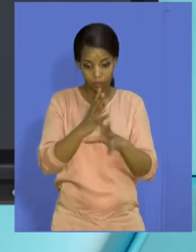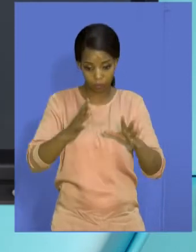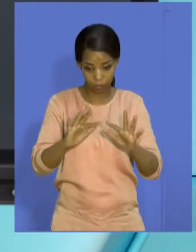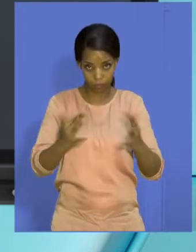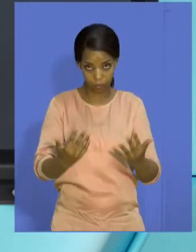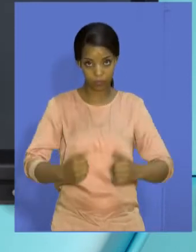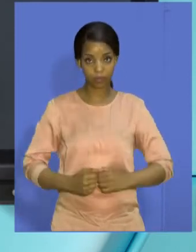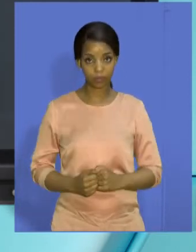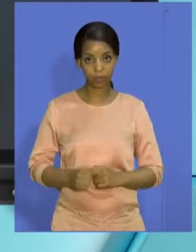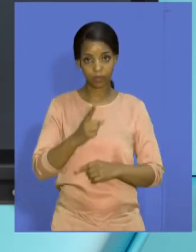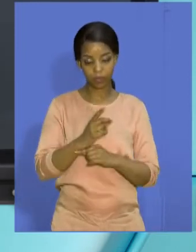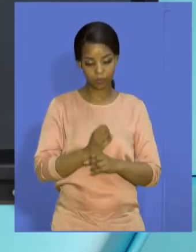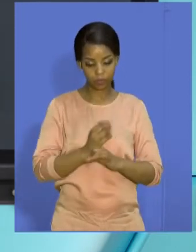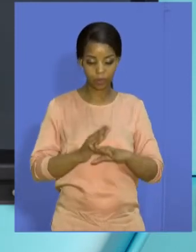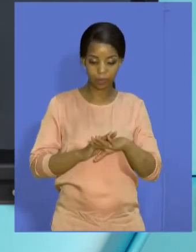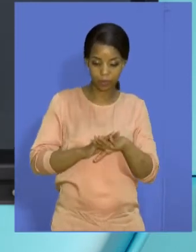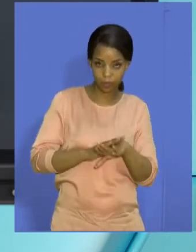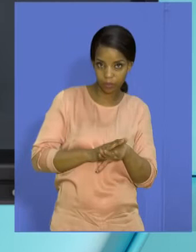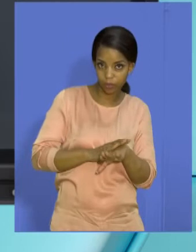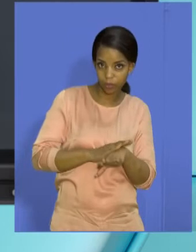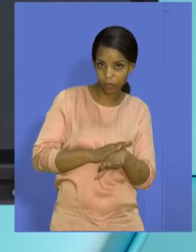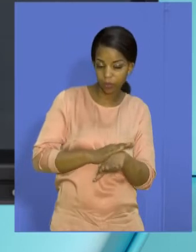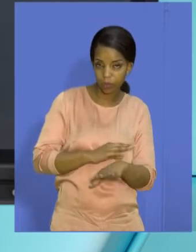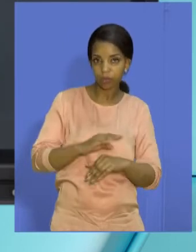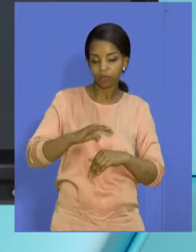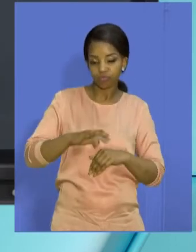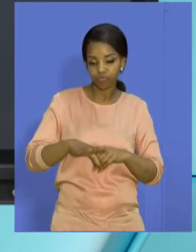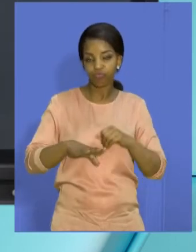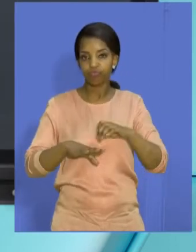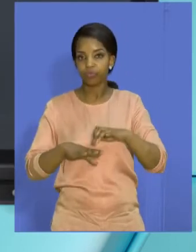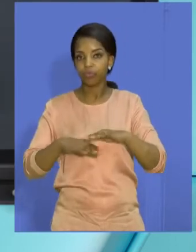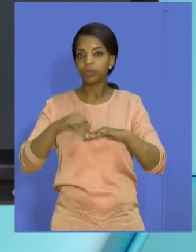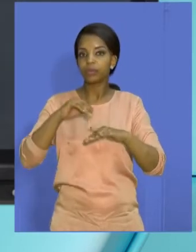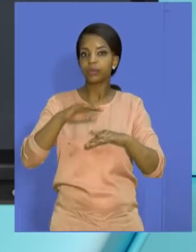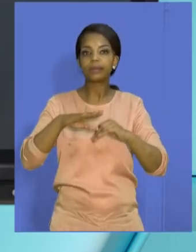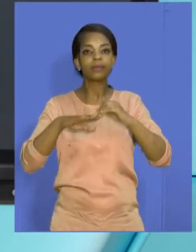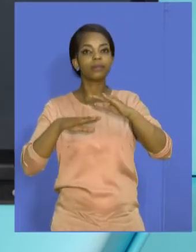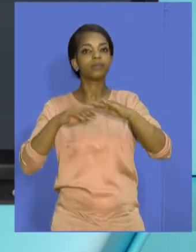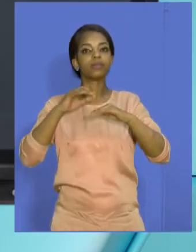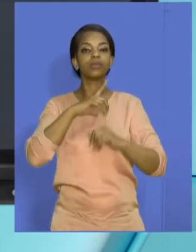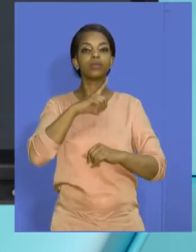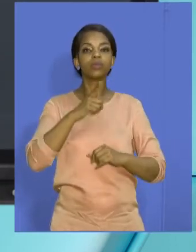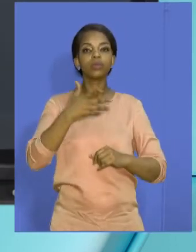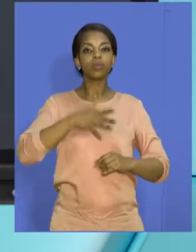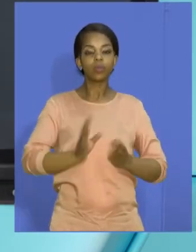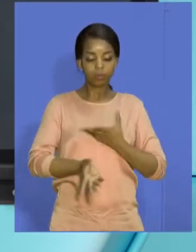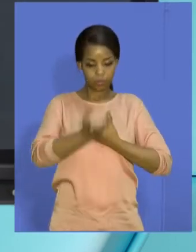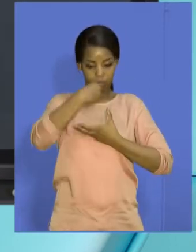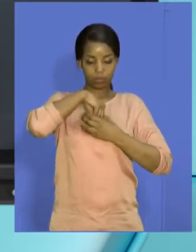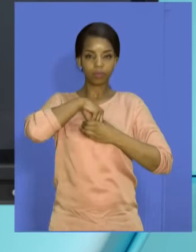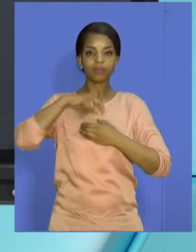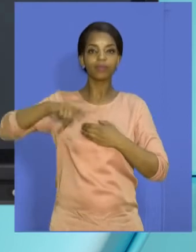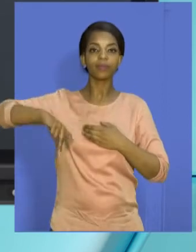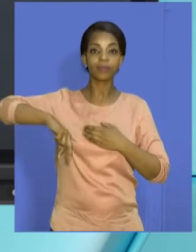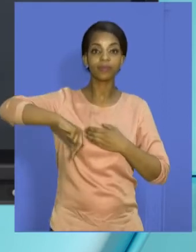doing gradually the very same thing, kind of, just so that you can get the oomph of what you are trying to do, and you can get used